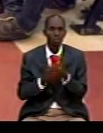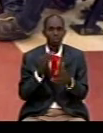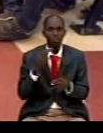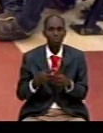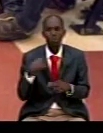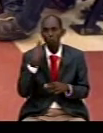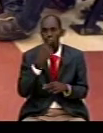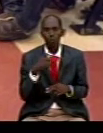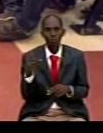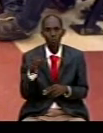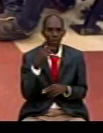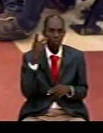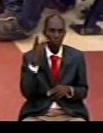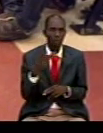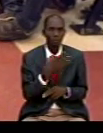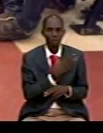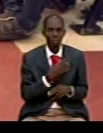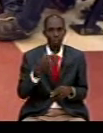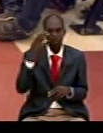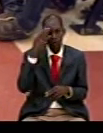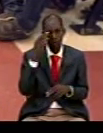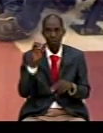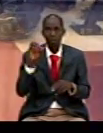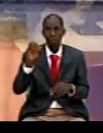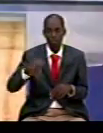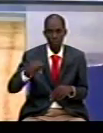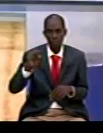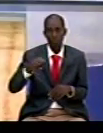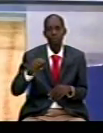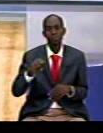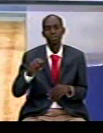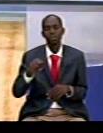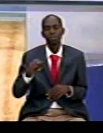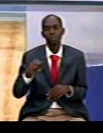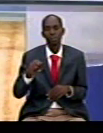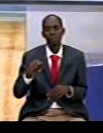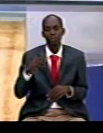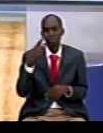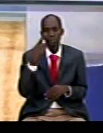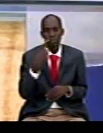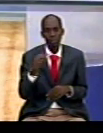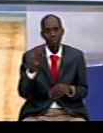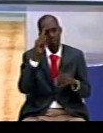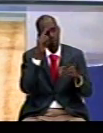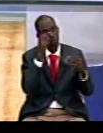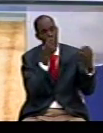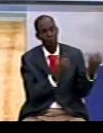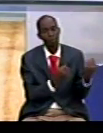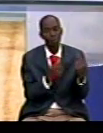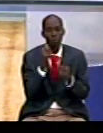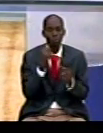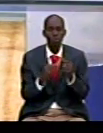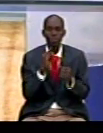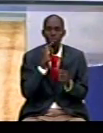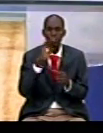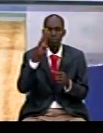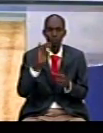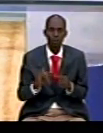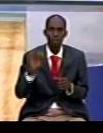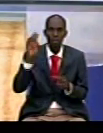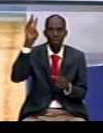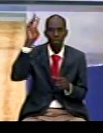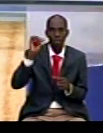see and know, yea, yes, the faith which is by